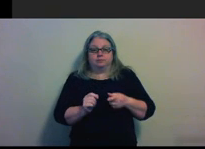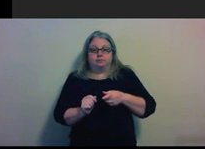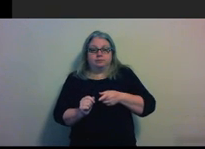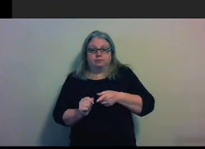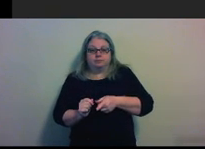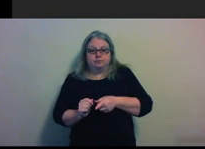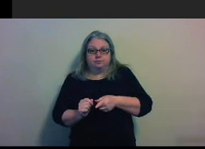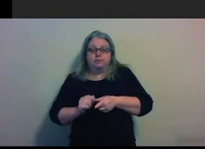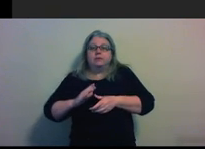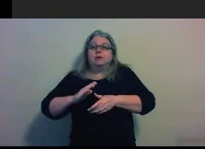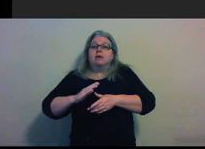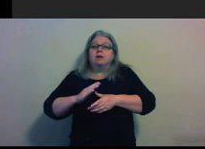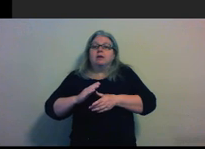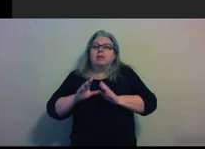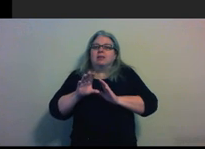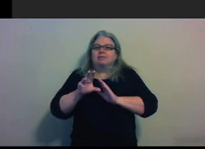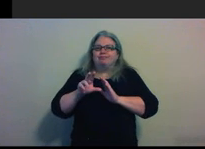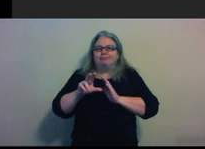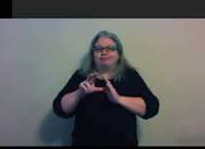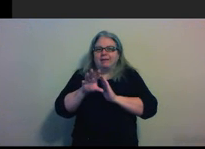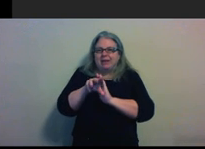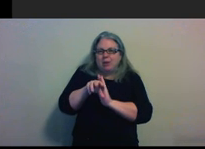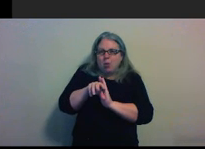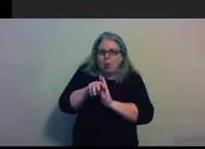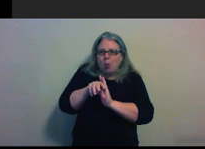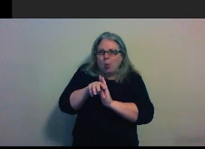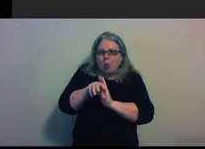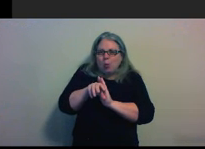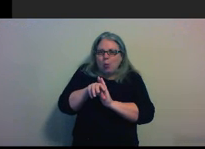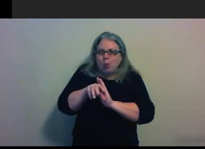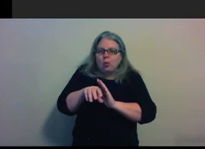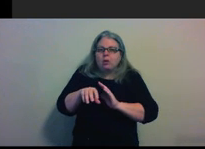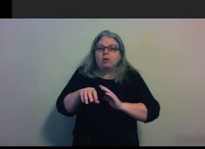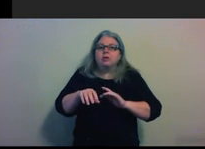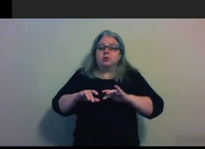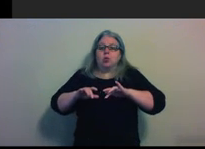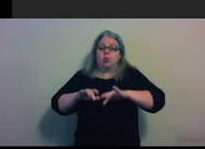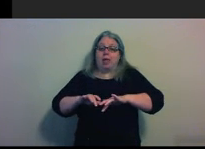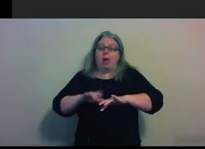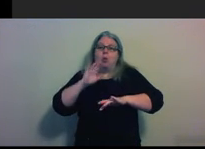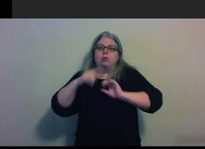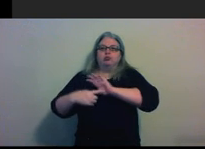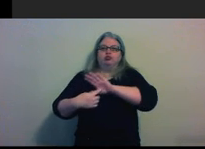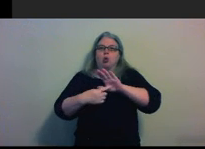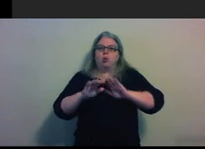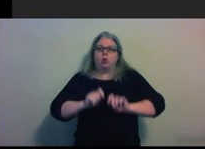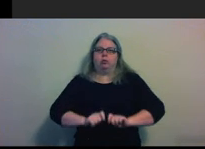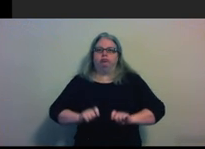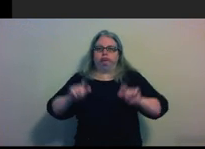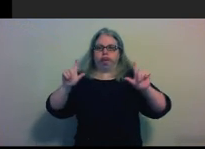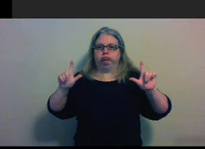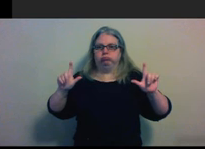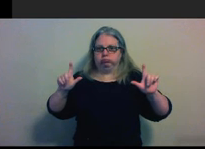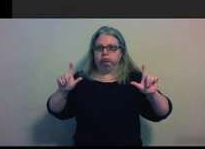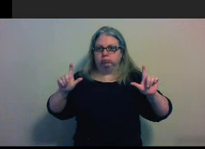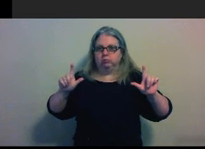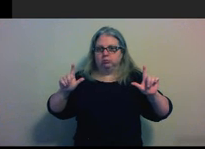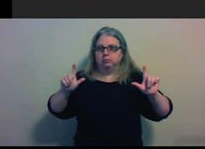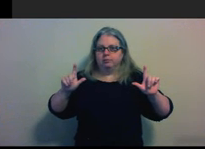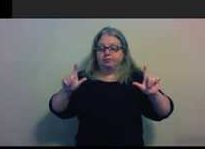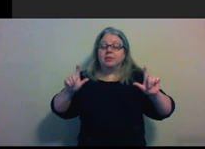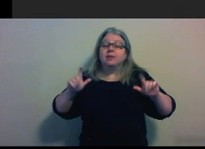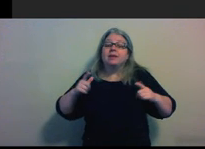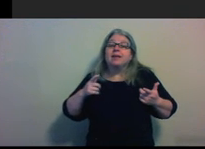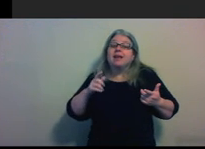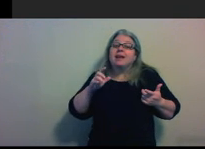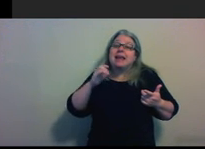share audio button is your share video button. This is to have your camera project your image into our session.